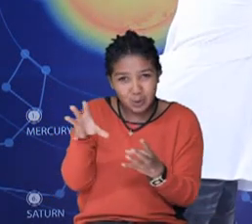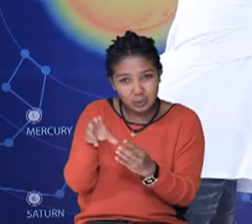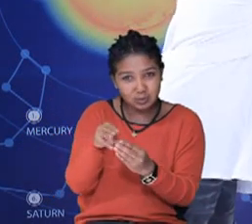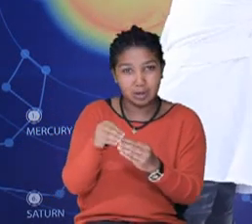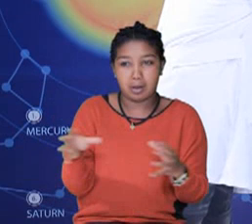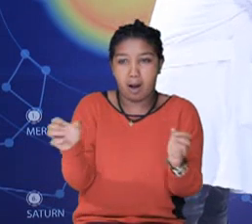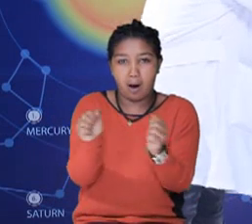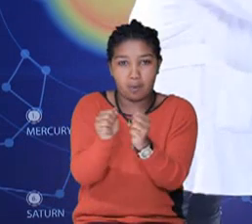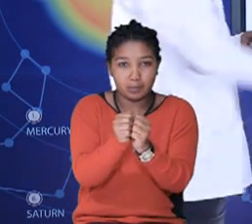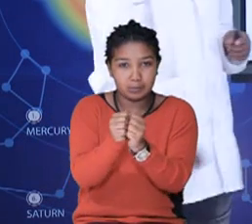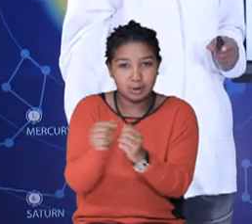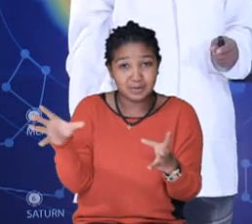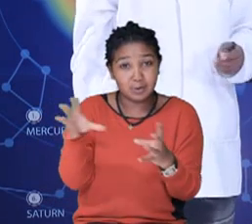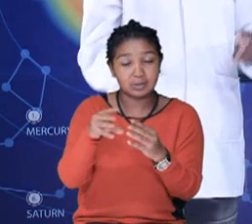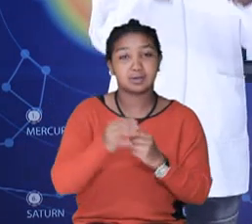together,